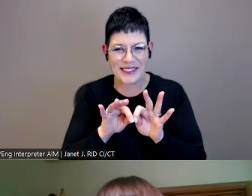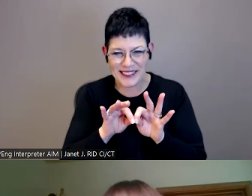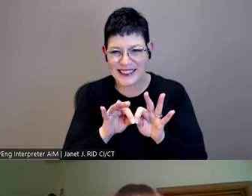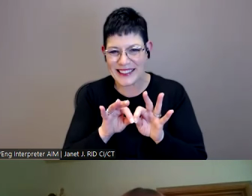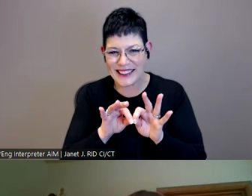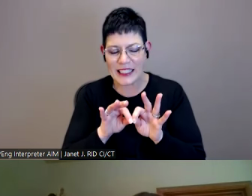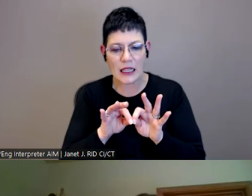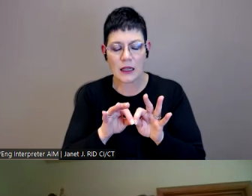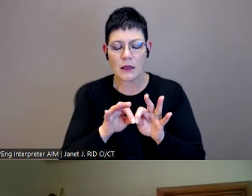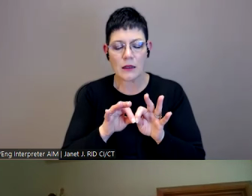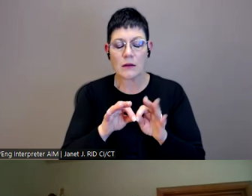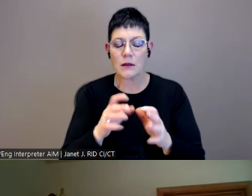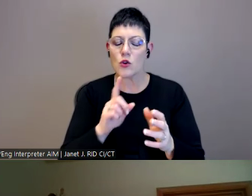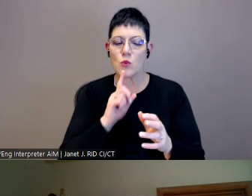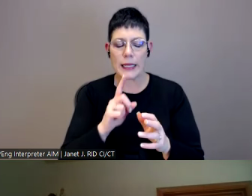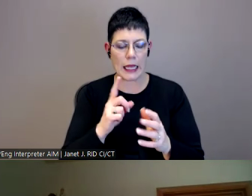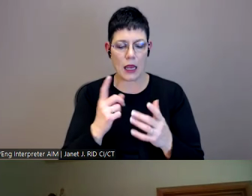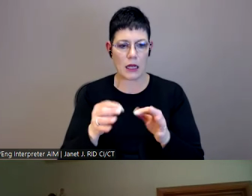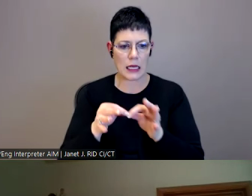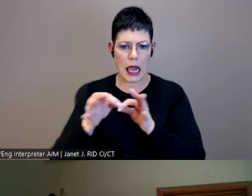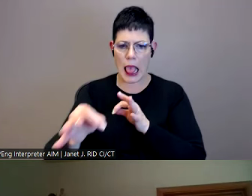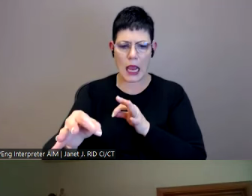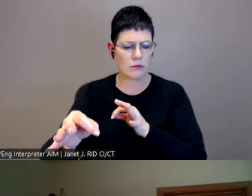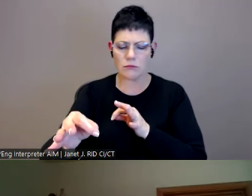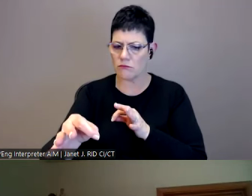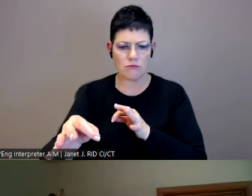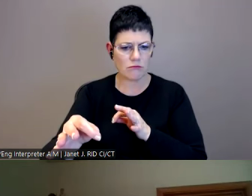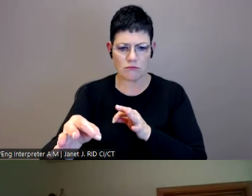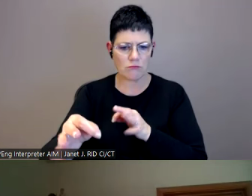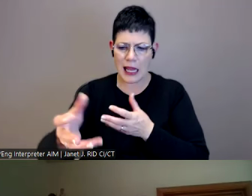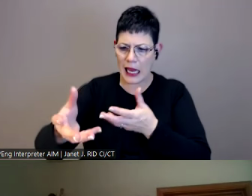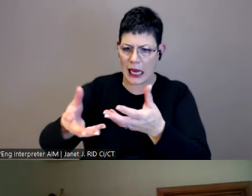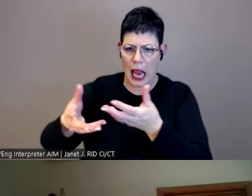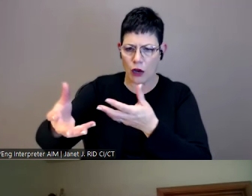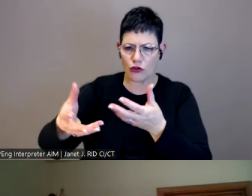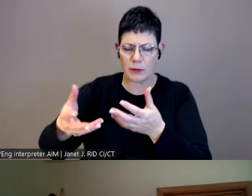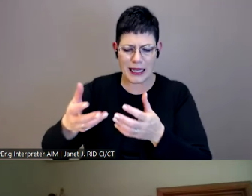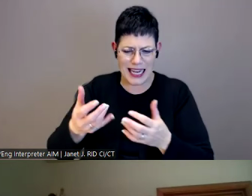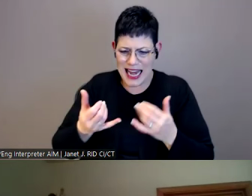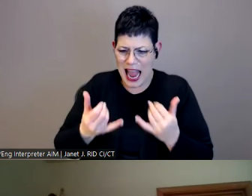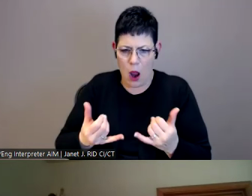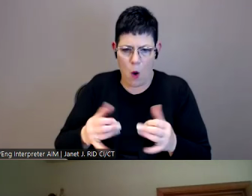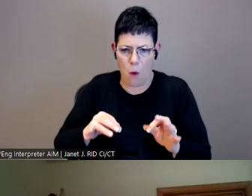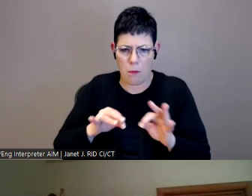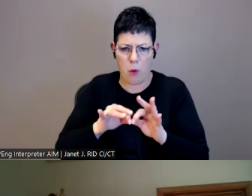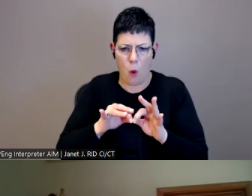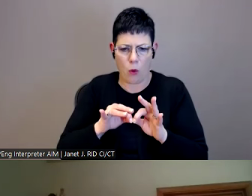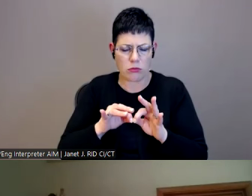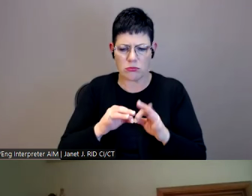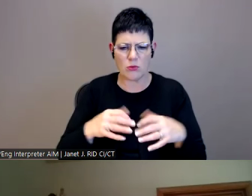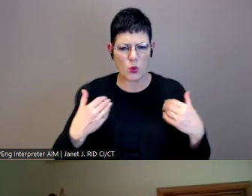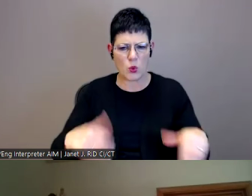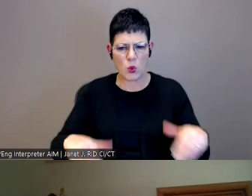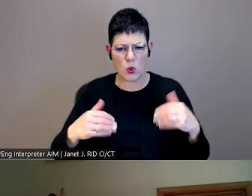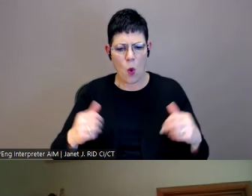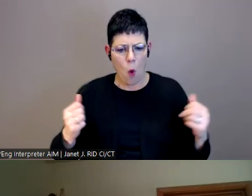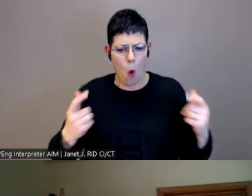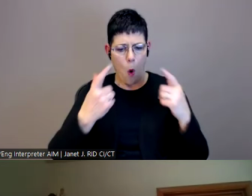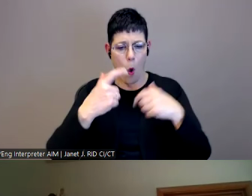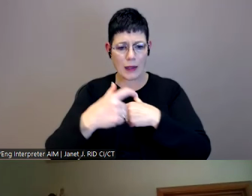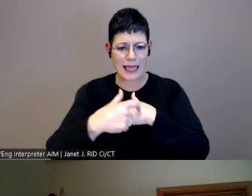There's never a better time to do engagement, Sophia, and I know that, everybody has limited time